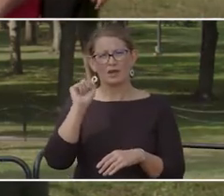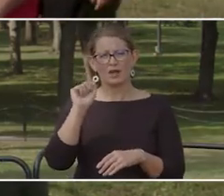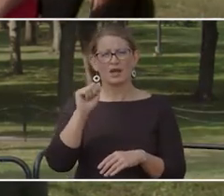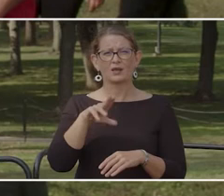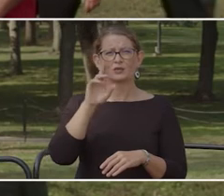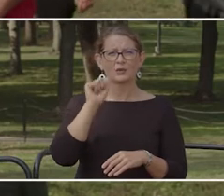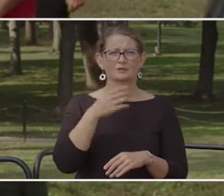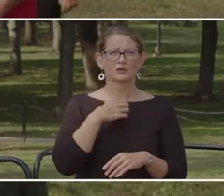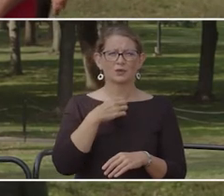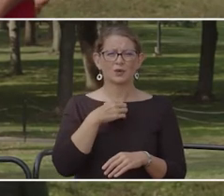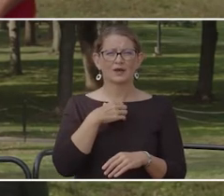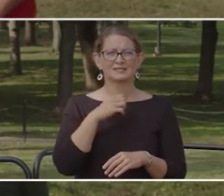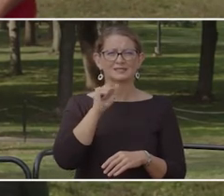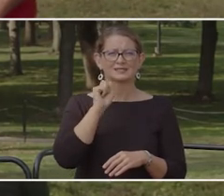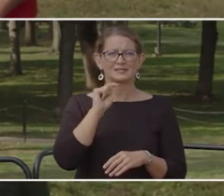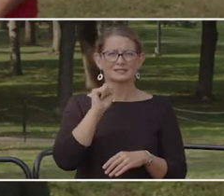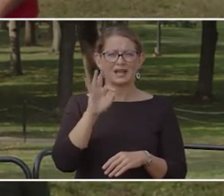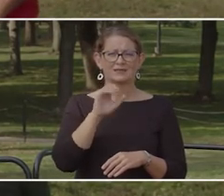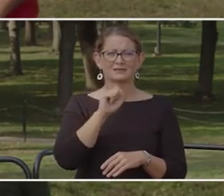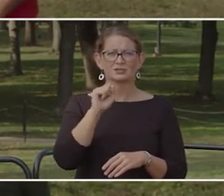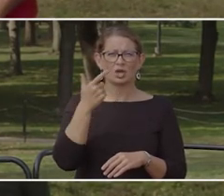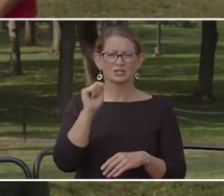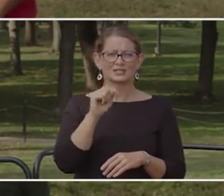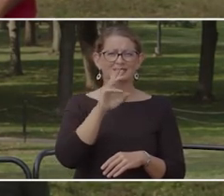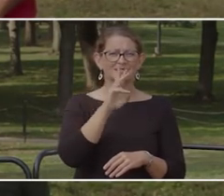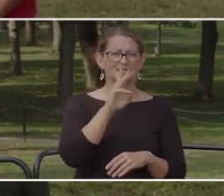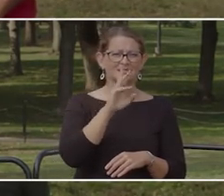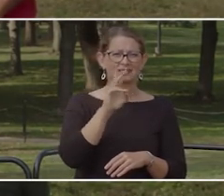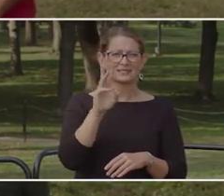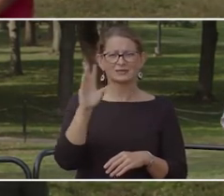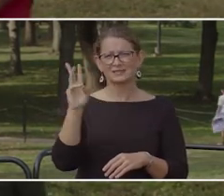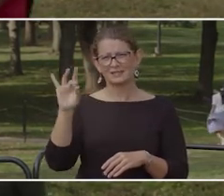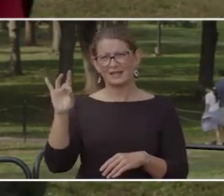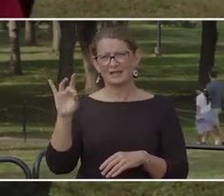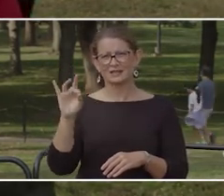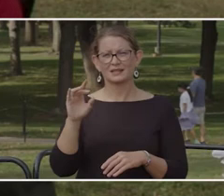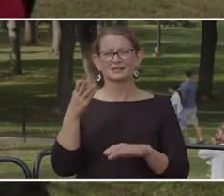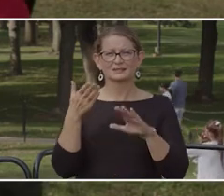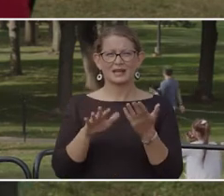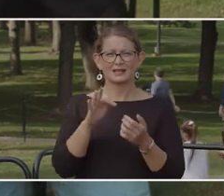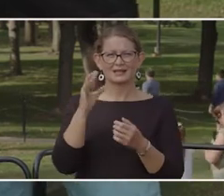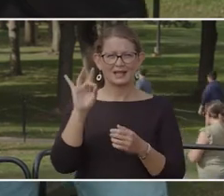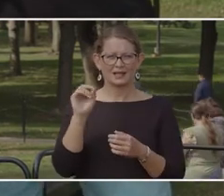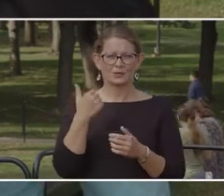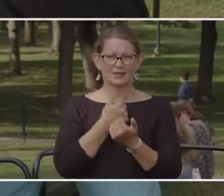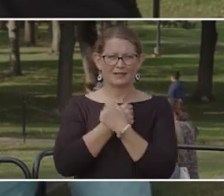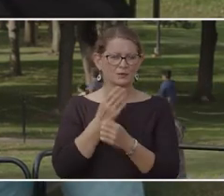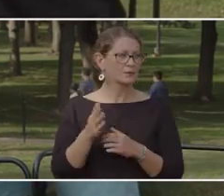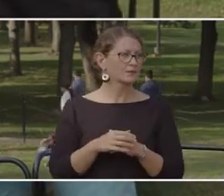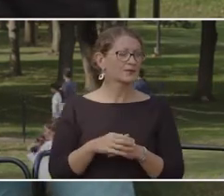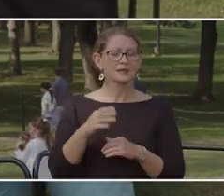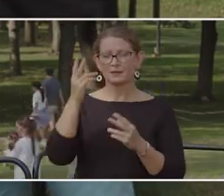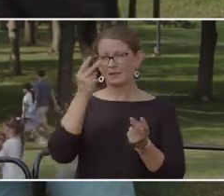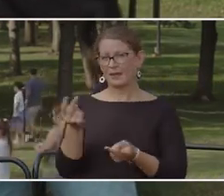Sergeant, 66 to 68, past 1980. We love you. Miss you every day, Tom. In memory of